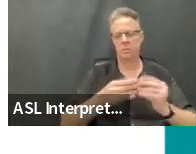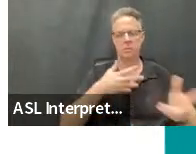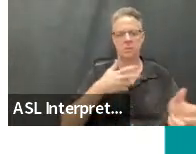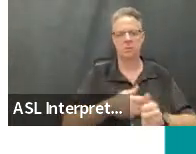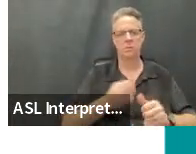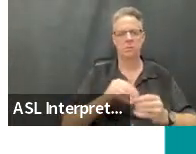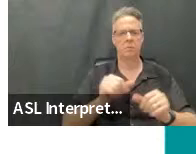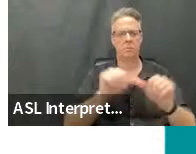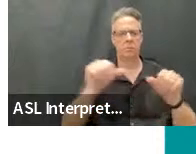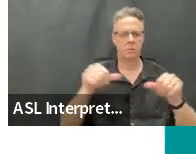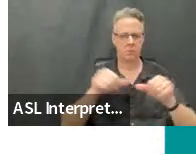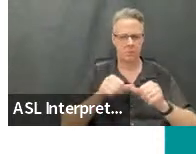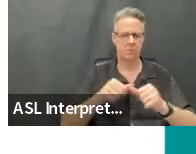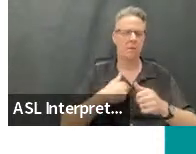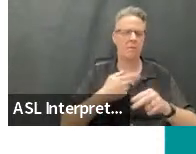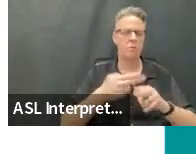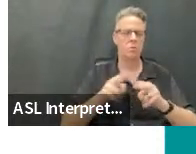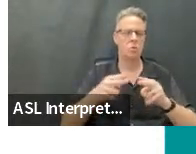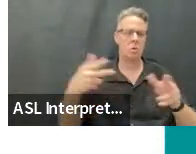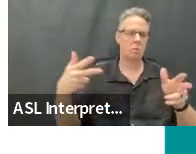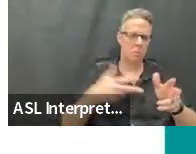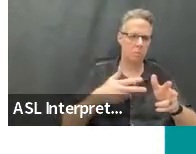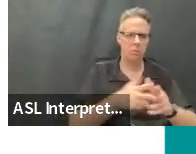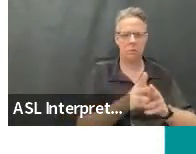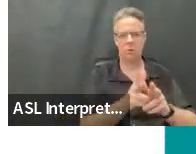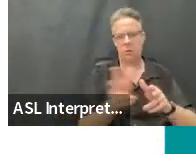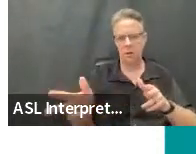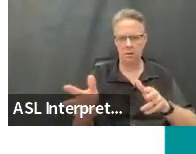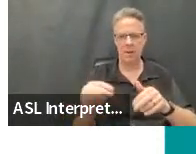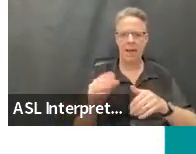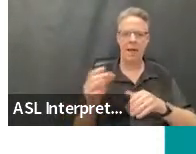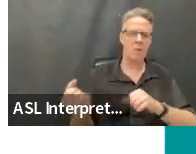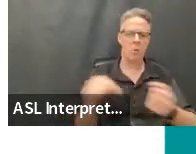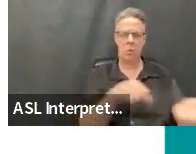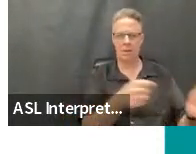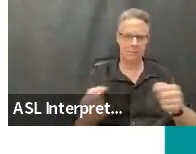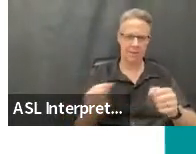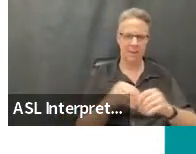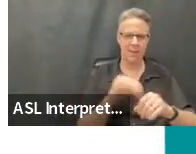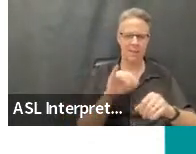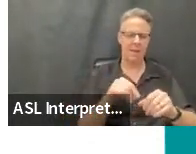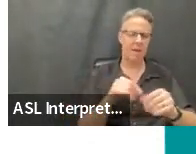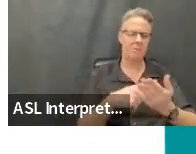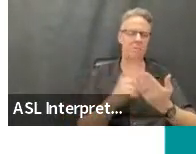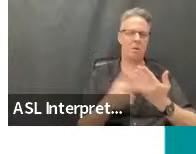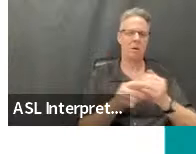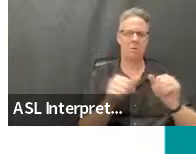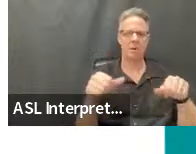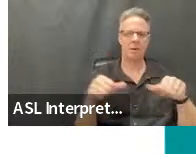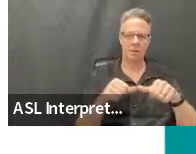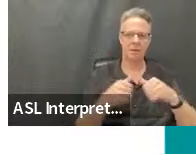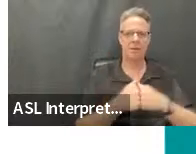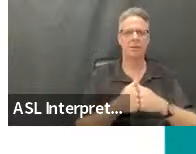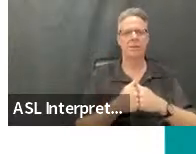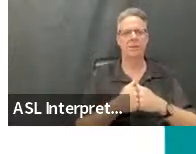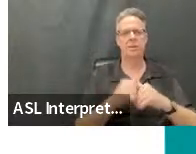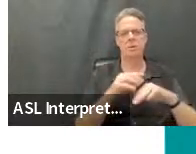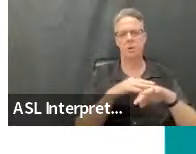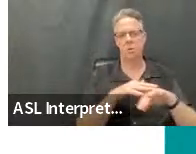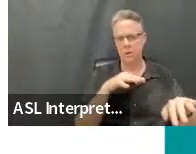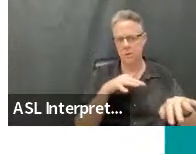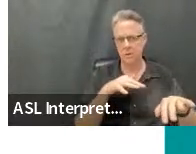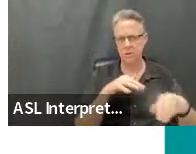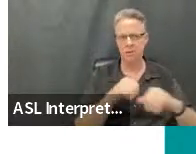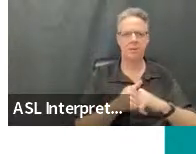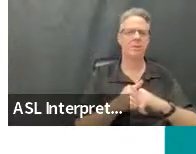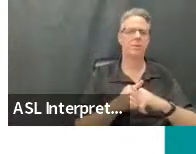area. Those are those short merges, diverges, and weaving sections that kind of exist within our program area. The presence and duration of congestion